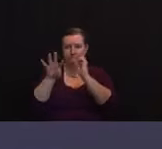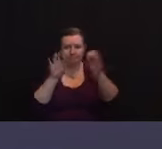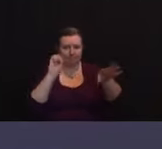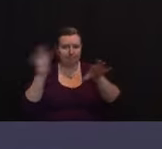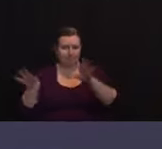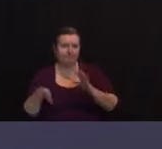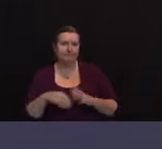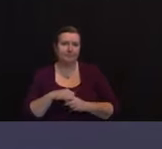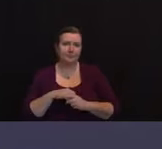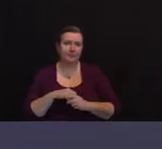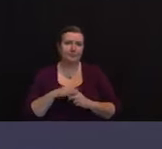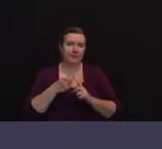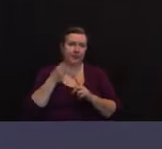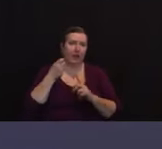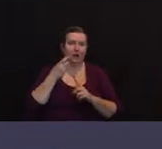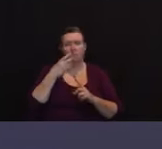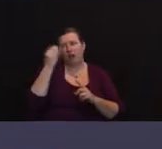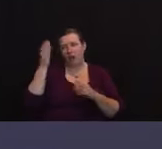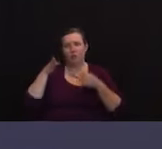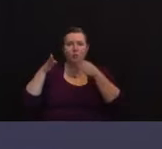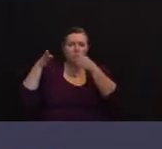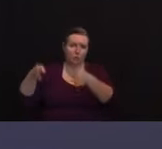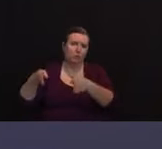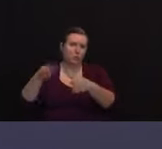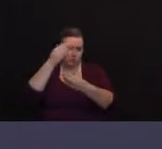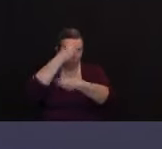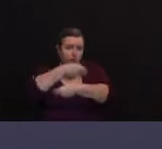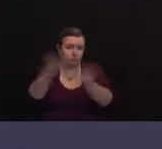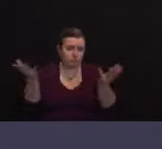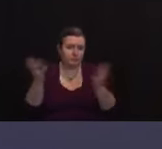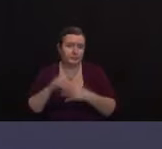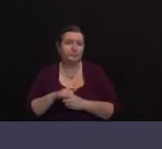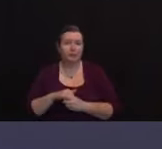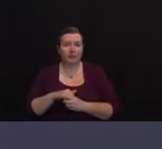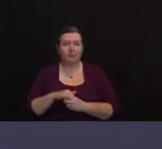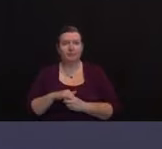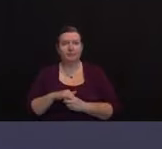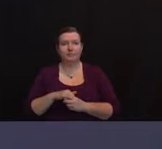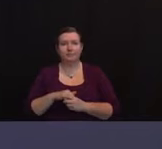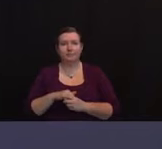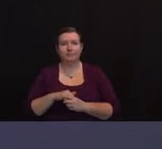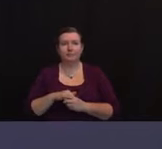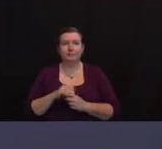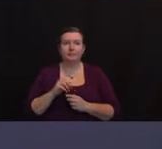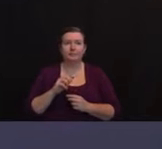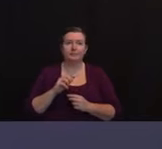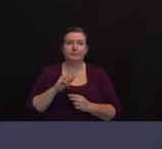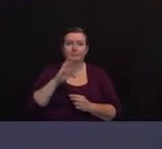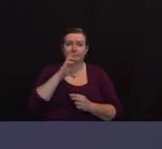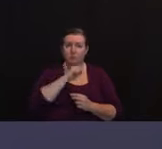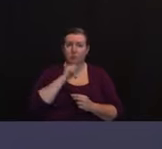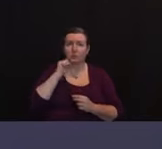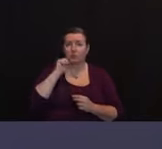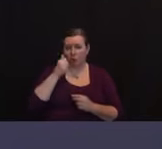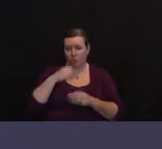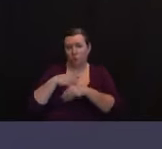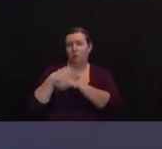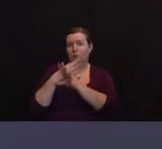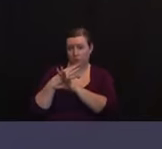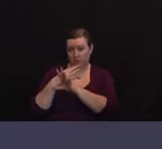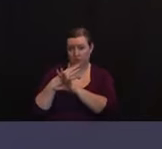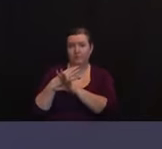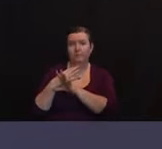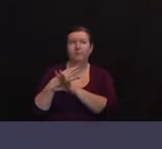road, again, where we will be. So assuming that's right, we'll be virtual tomorrow, on the